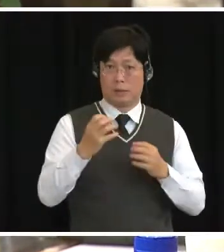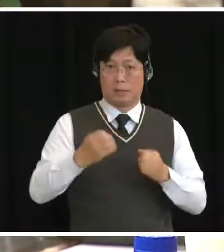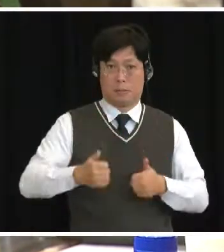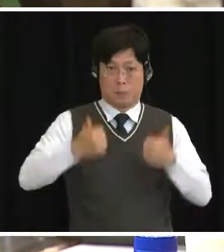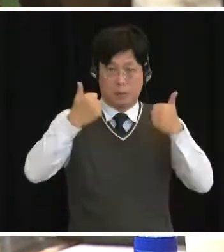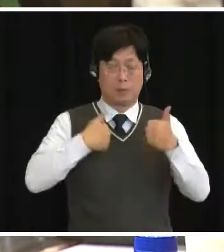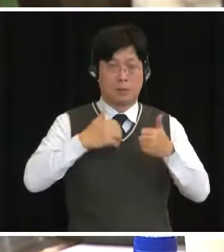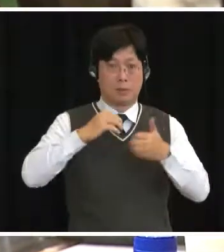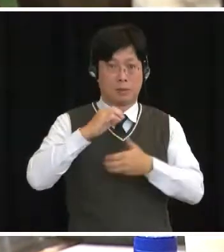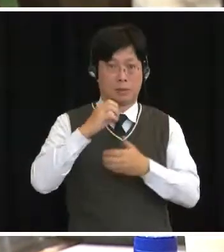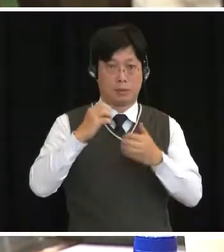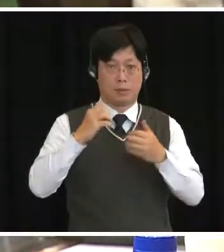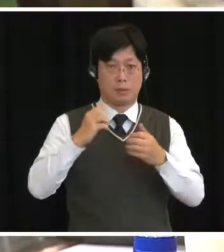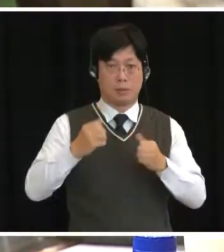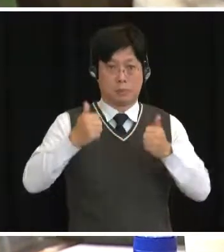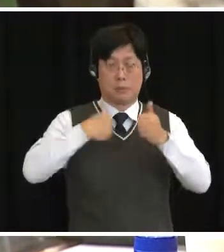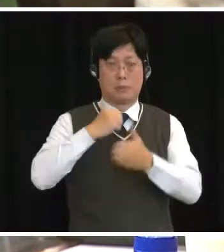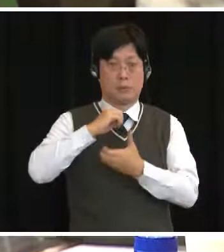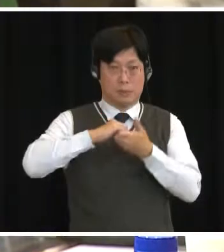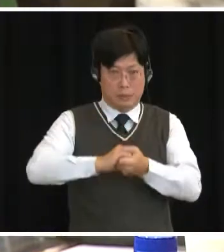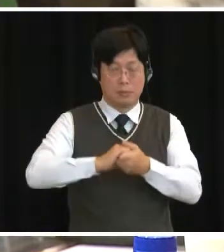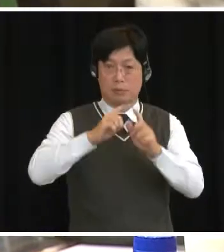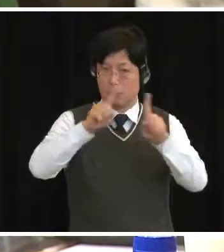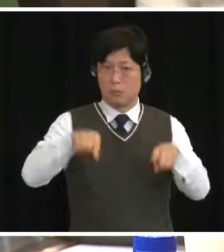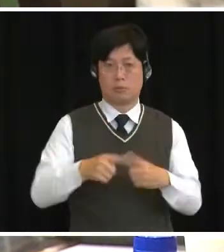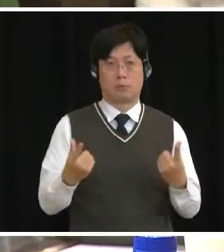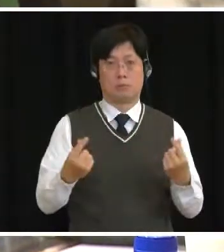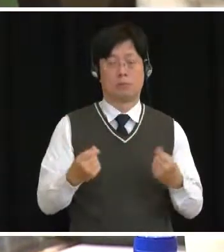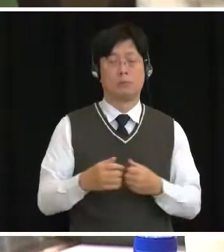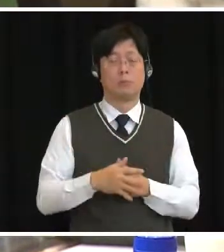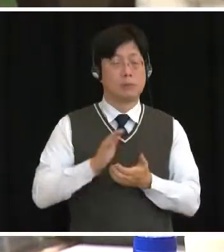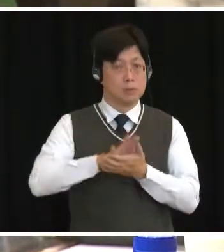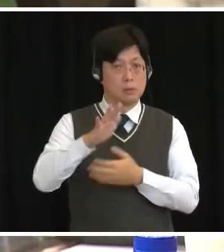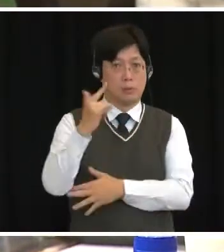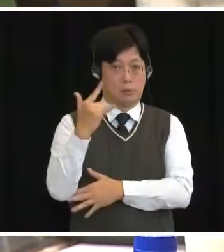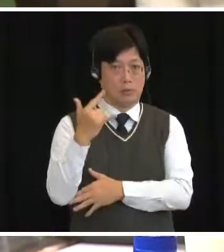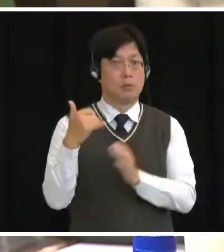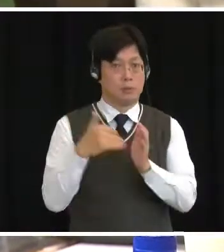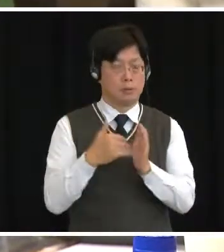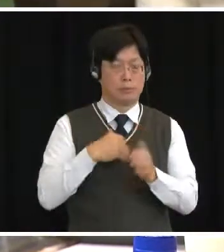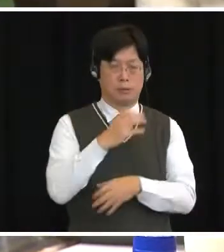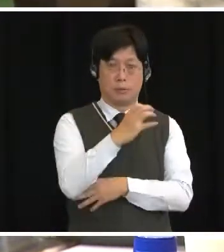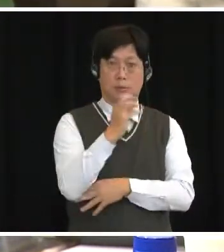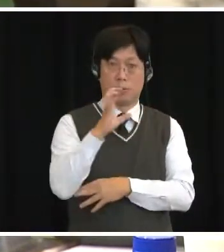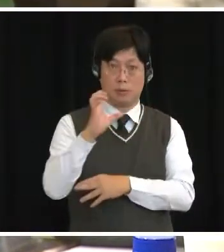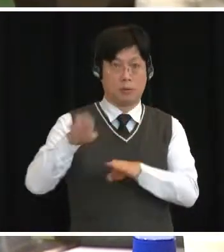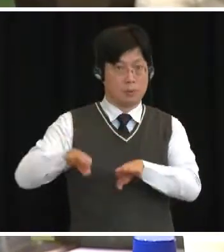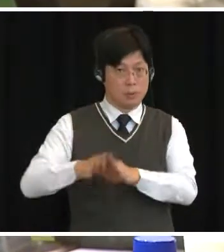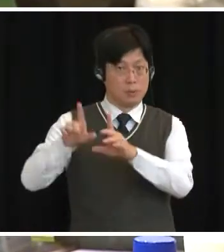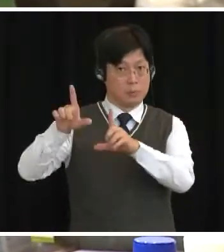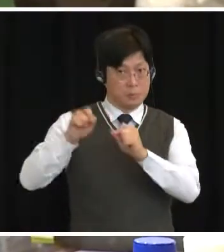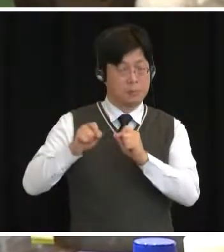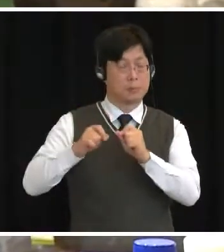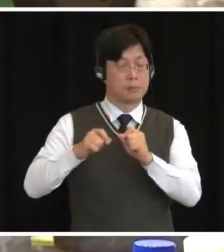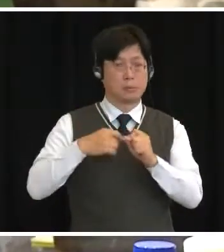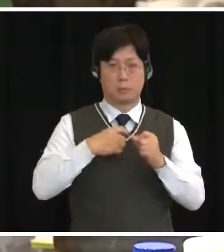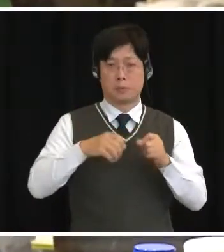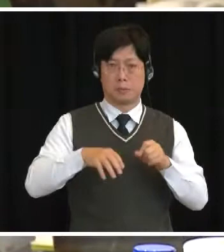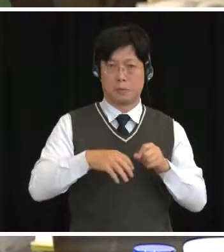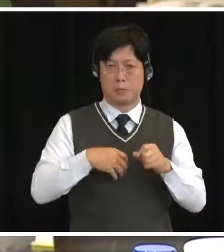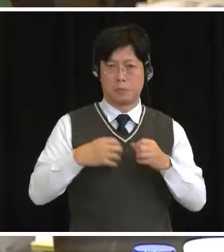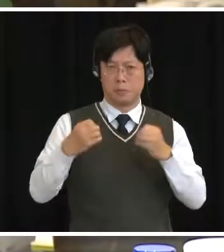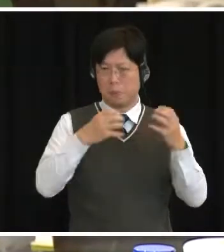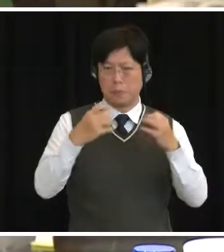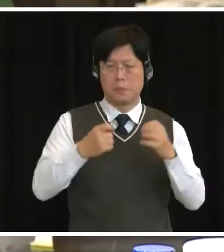And the two optional protocols are also included in the considerations that the government need to take. I